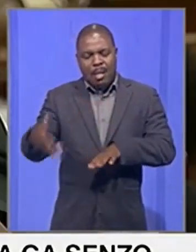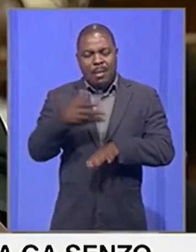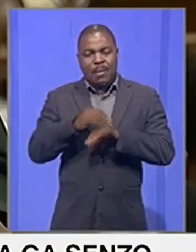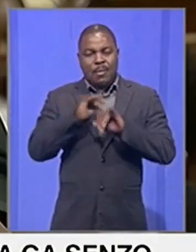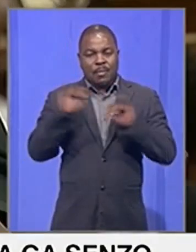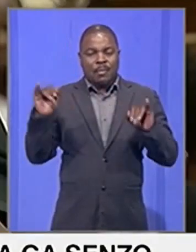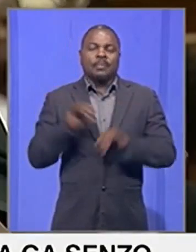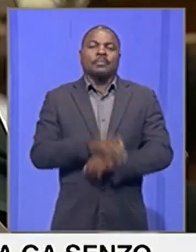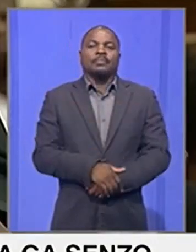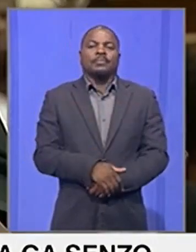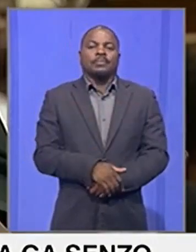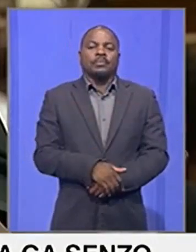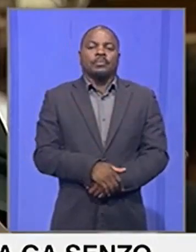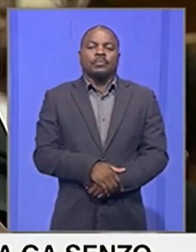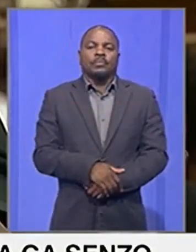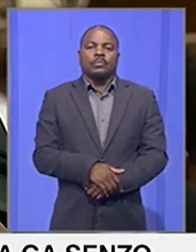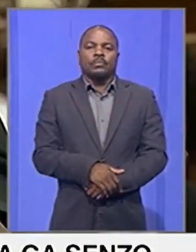I